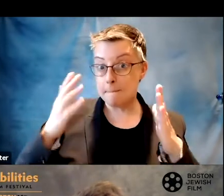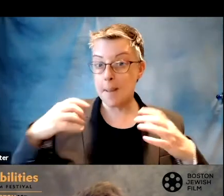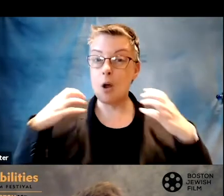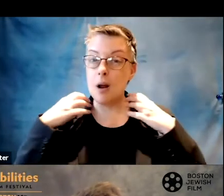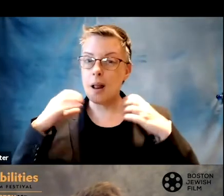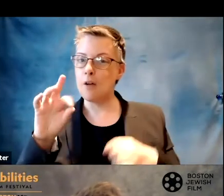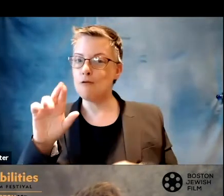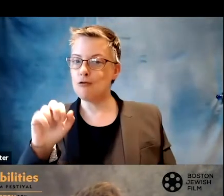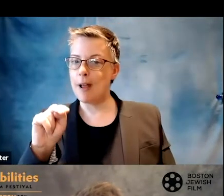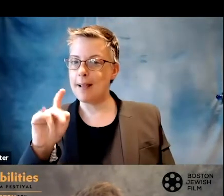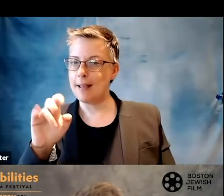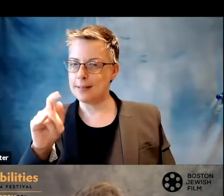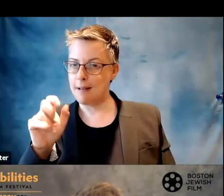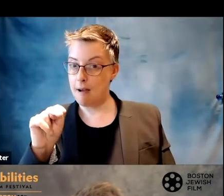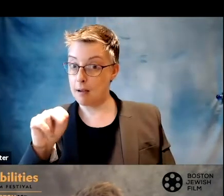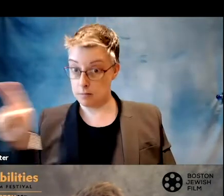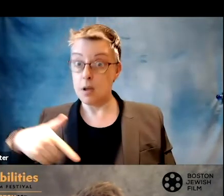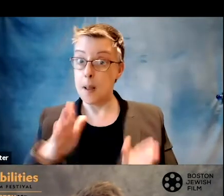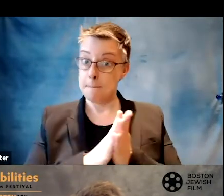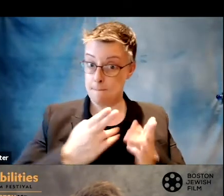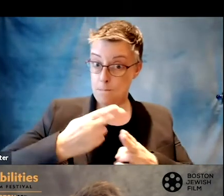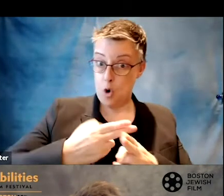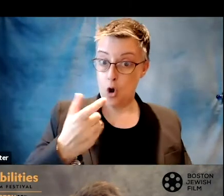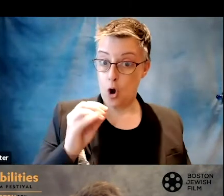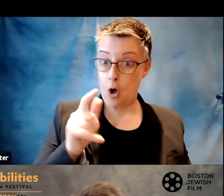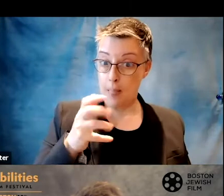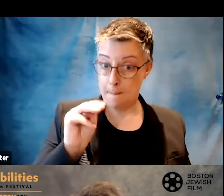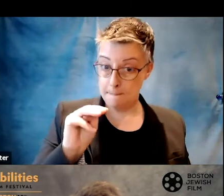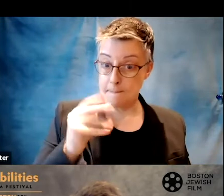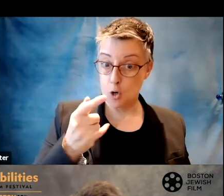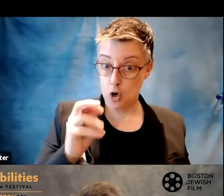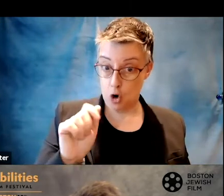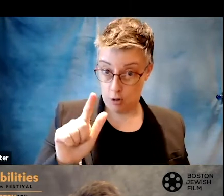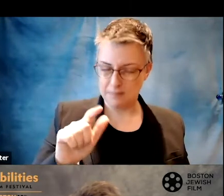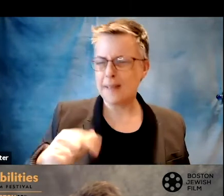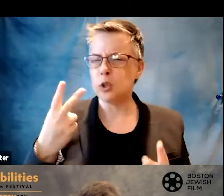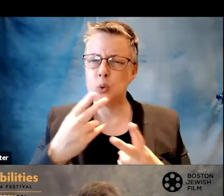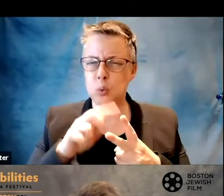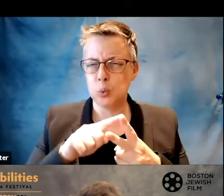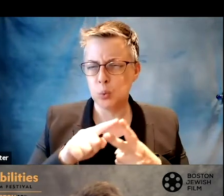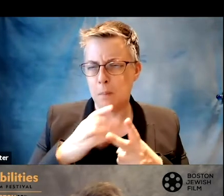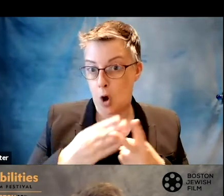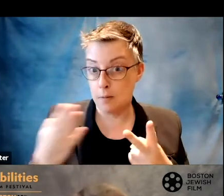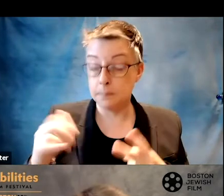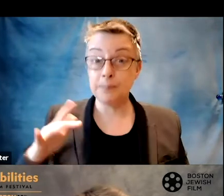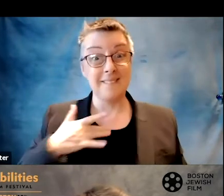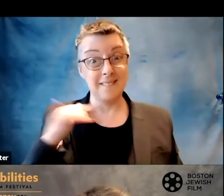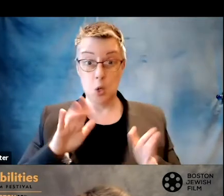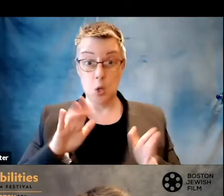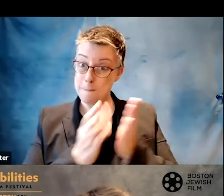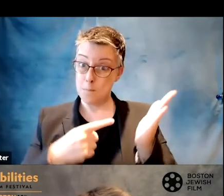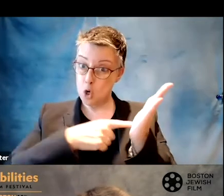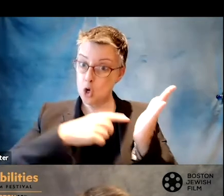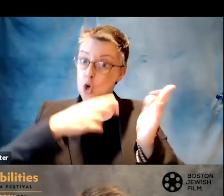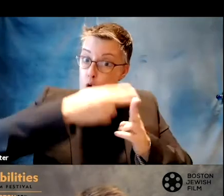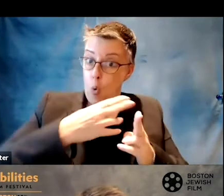You called your book Golem Girl, and I sort of have a two-parter here. It feels like you're calling your book out as a Jewish